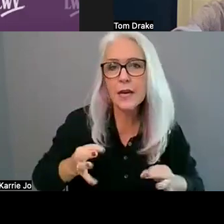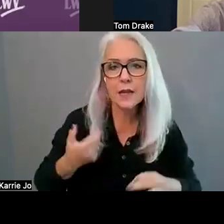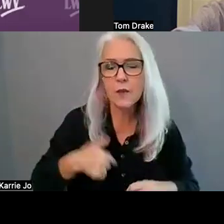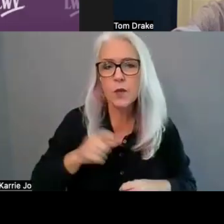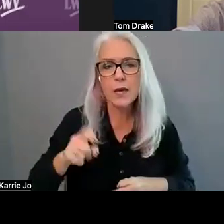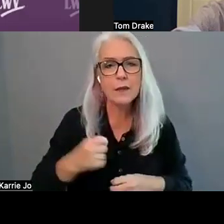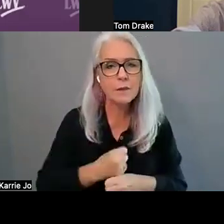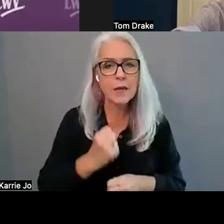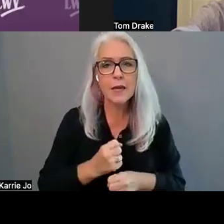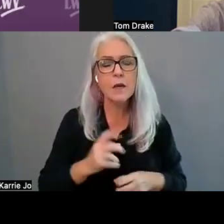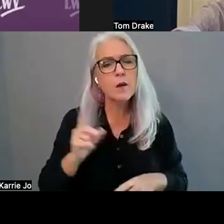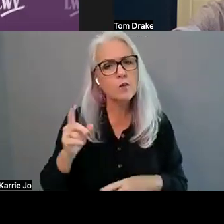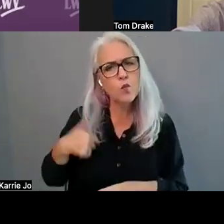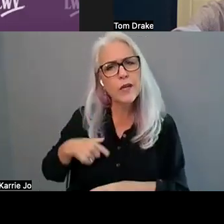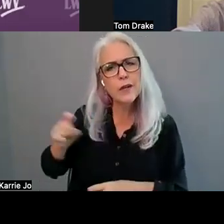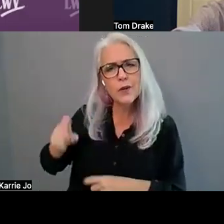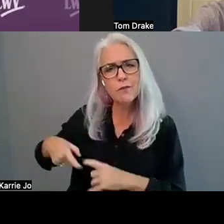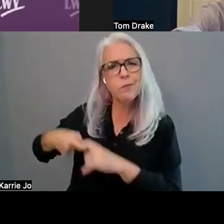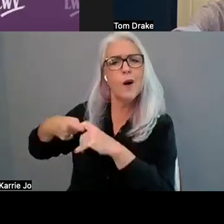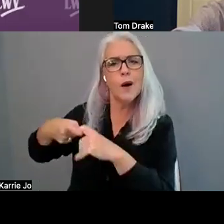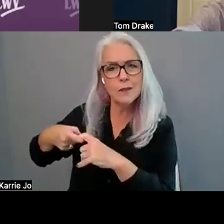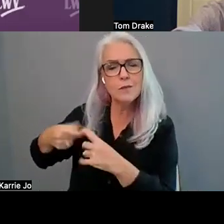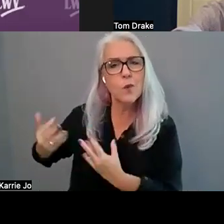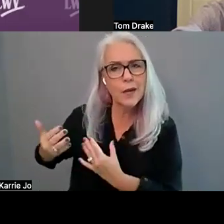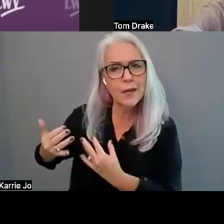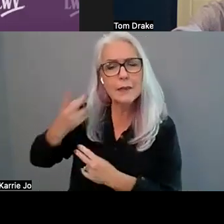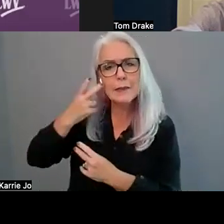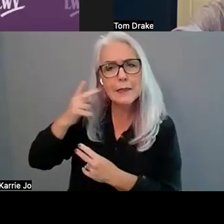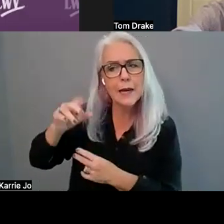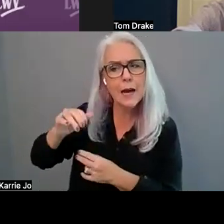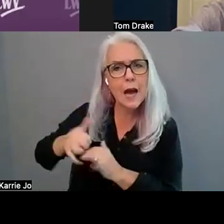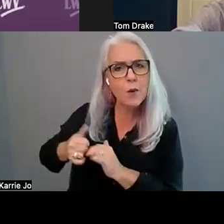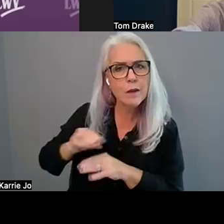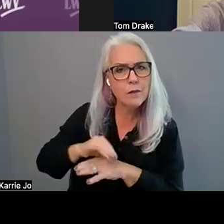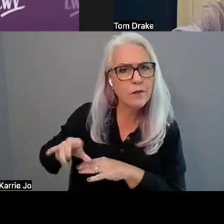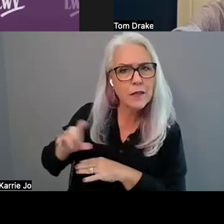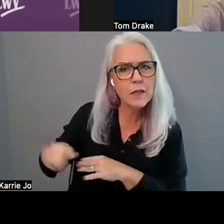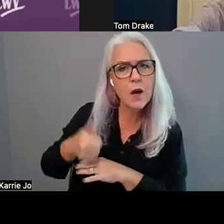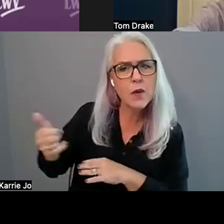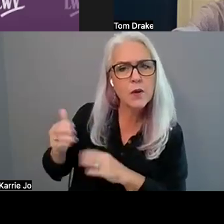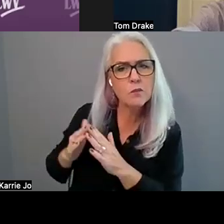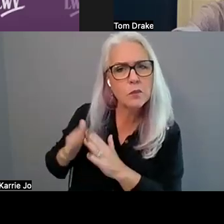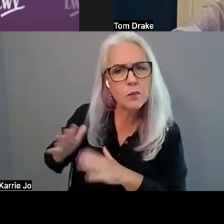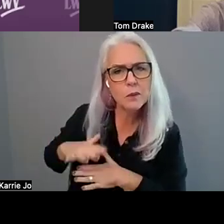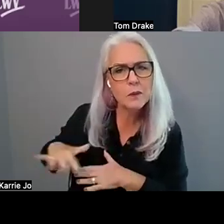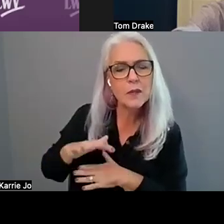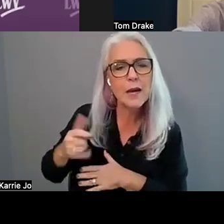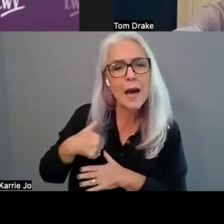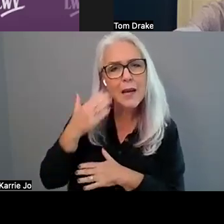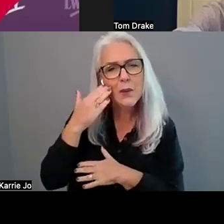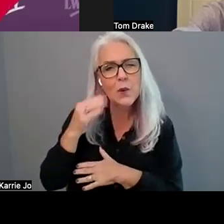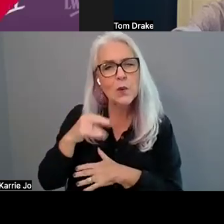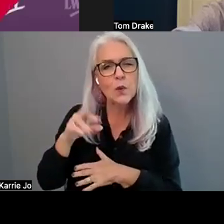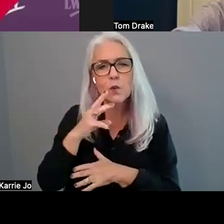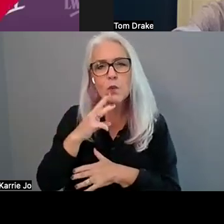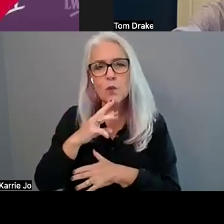when we could have paused and we could have waited. We could have seen how this affected other municipalities, especially since I already knew the Rivertowns around us